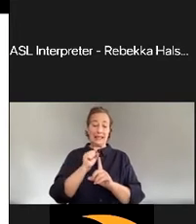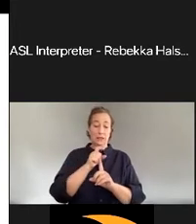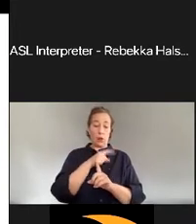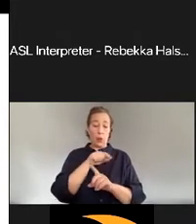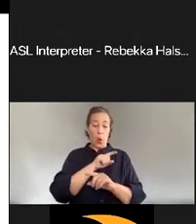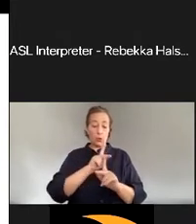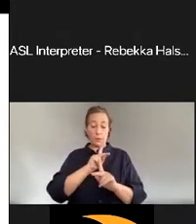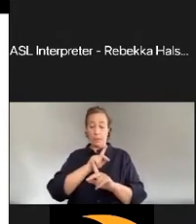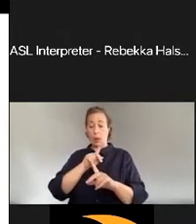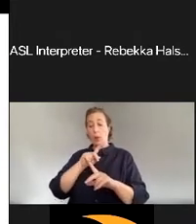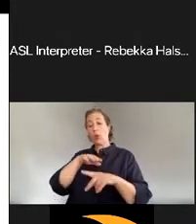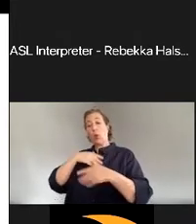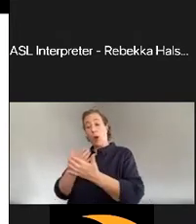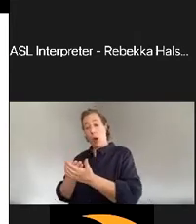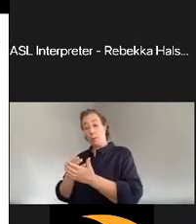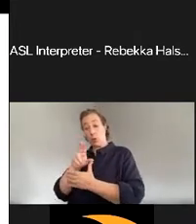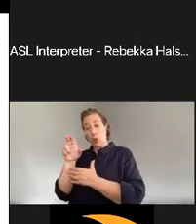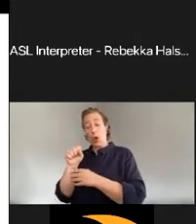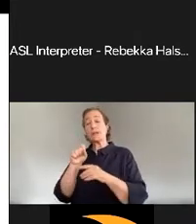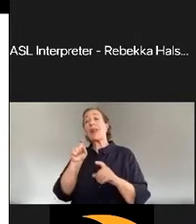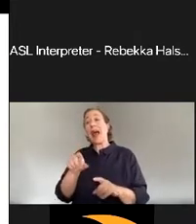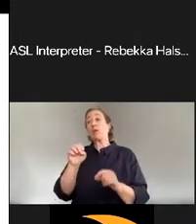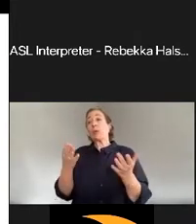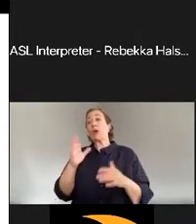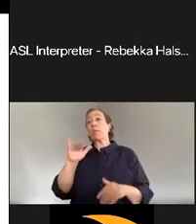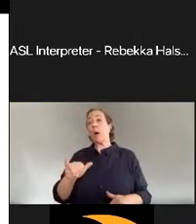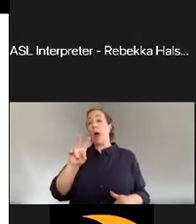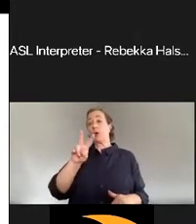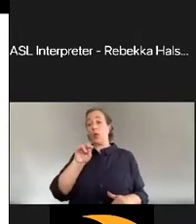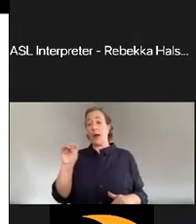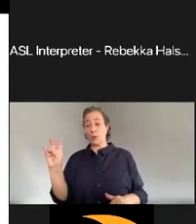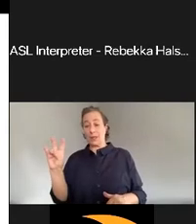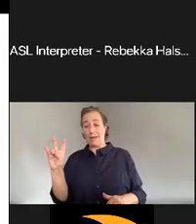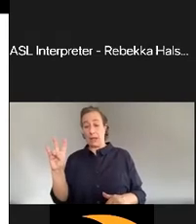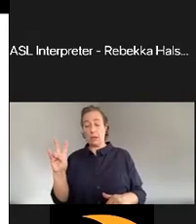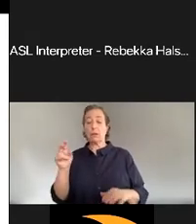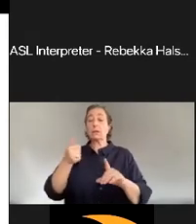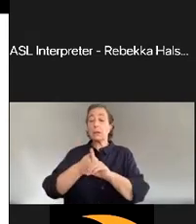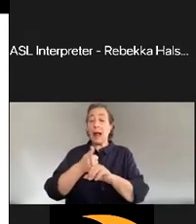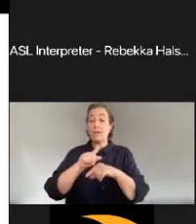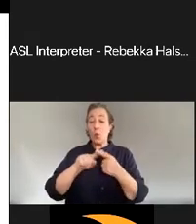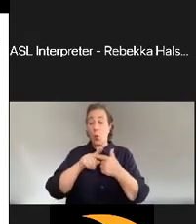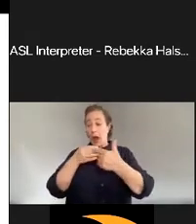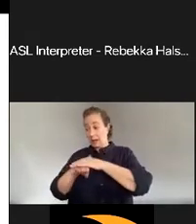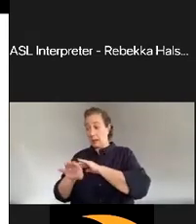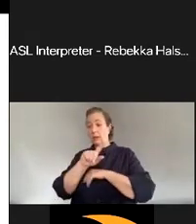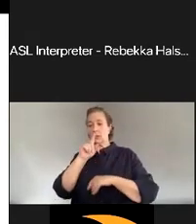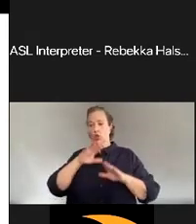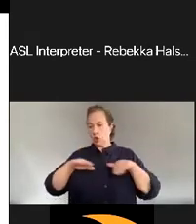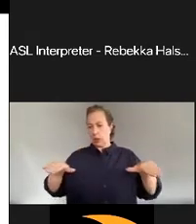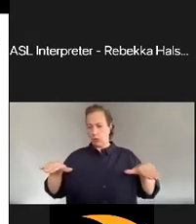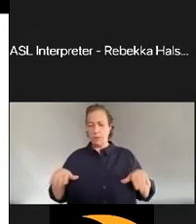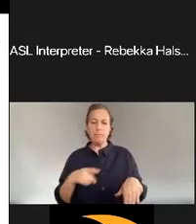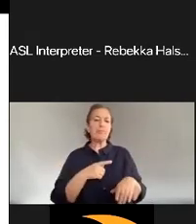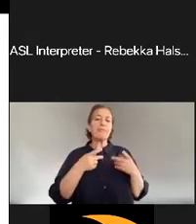States, they had to be in the United States by 2007, but who came here as children. And this gives them work